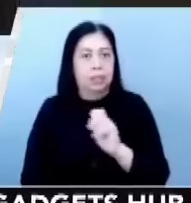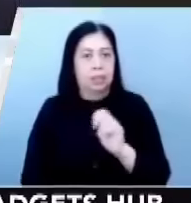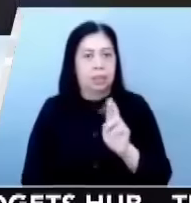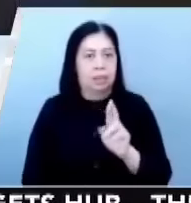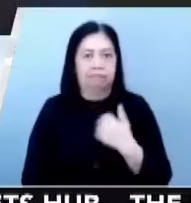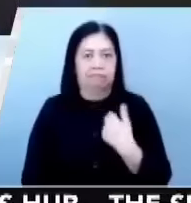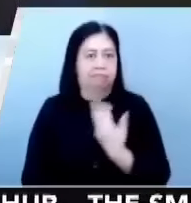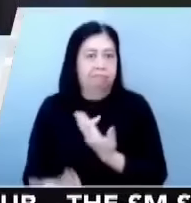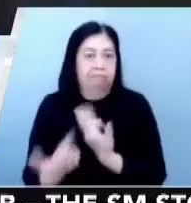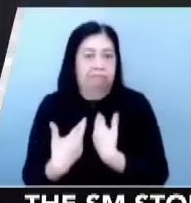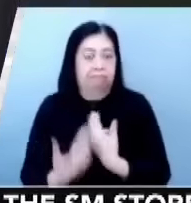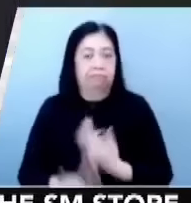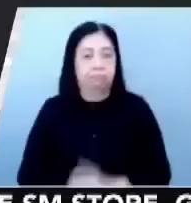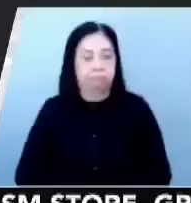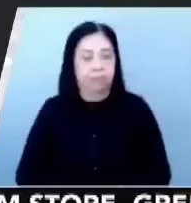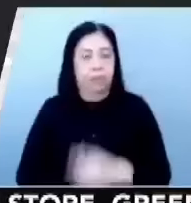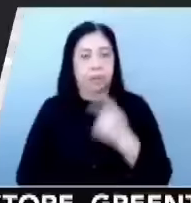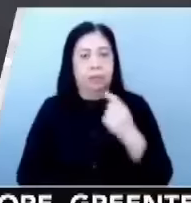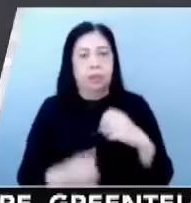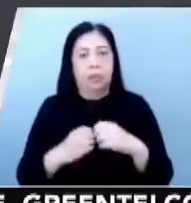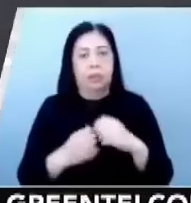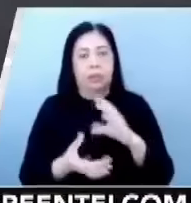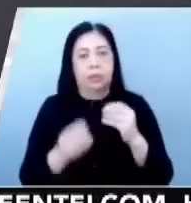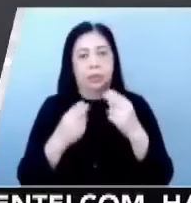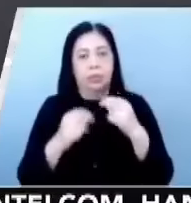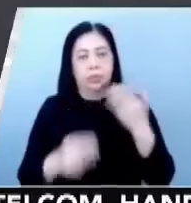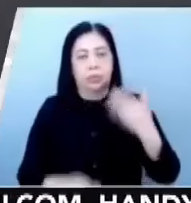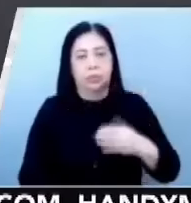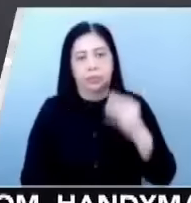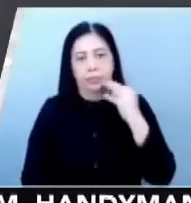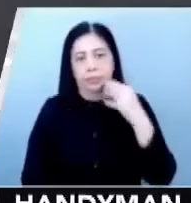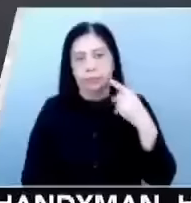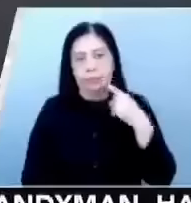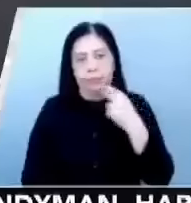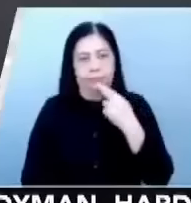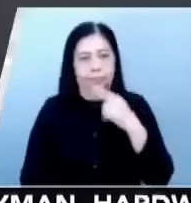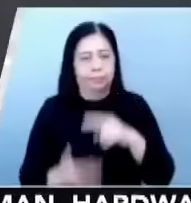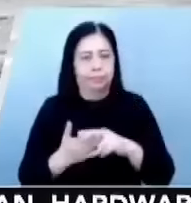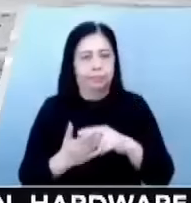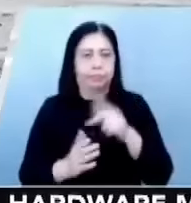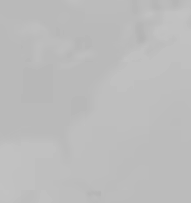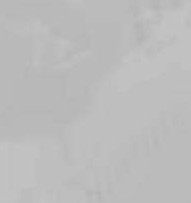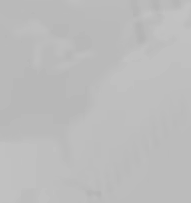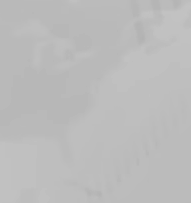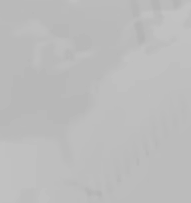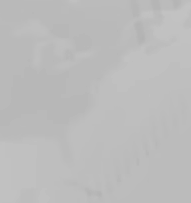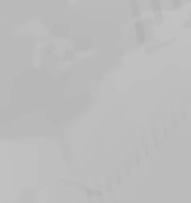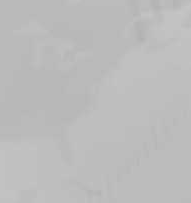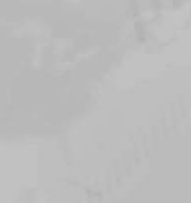tugon. Para sa GMA Integrated News, Maki Pulido, nakatutok 24 oras.